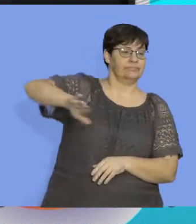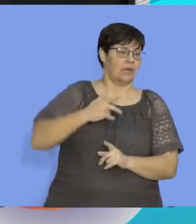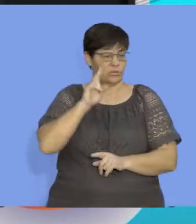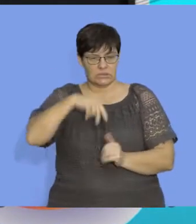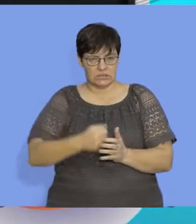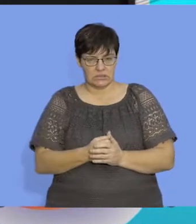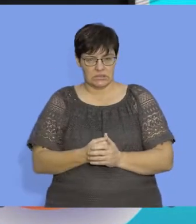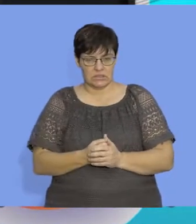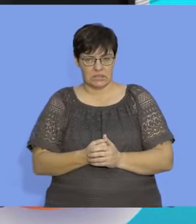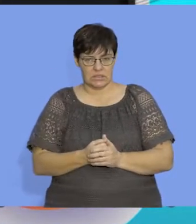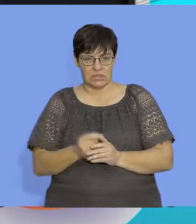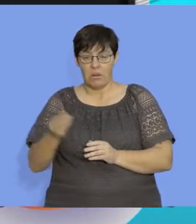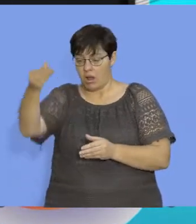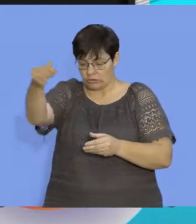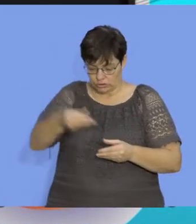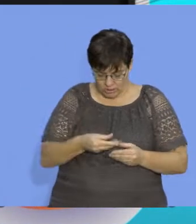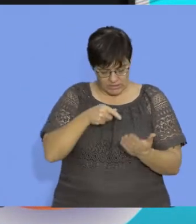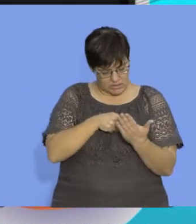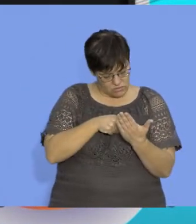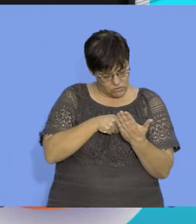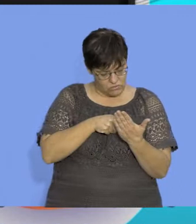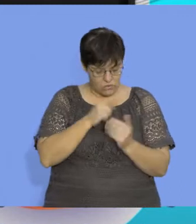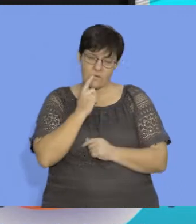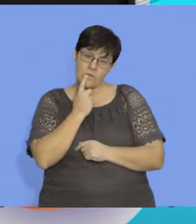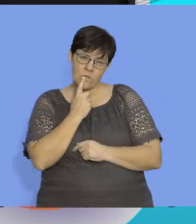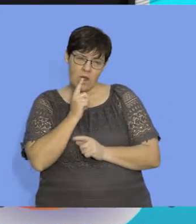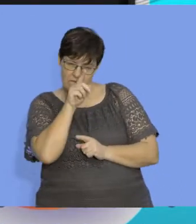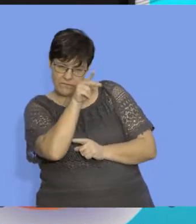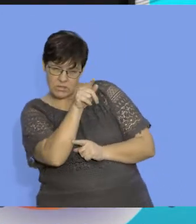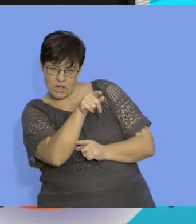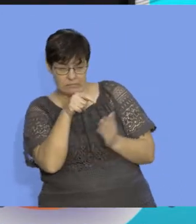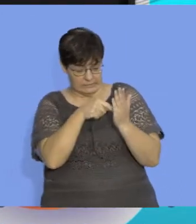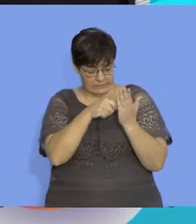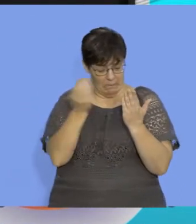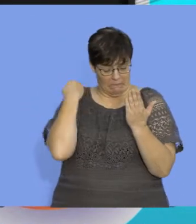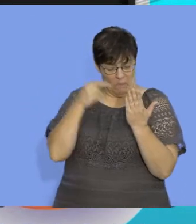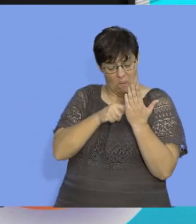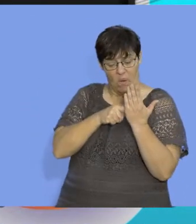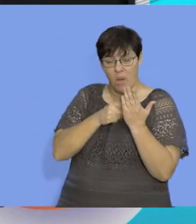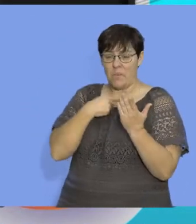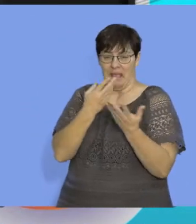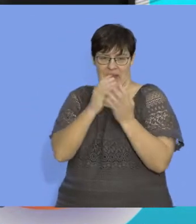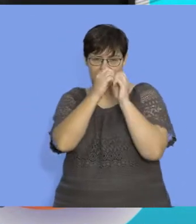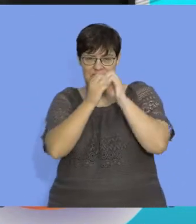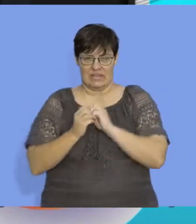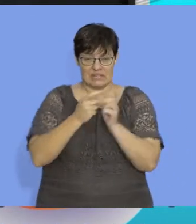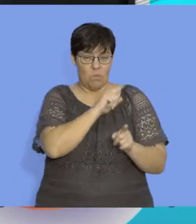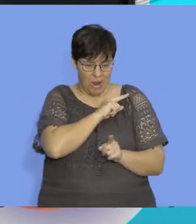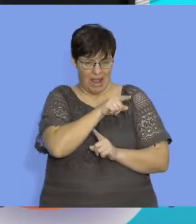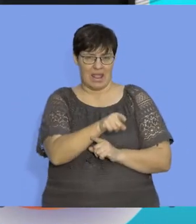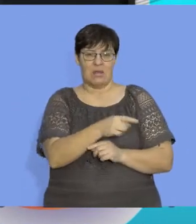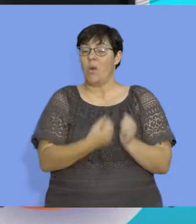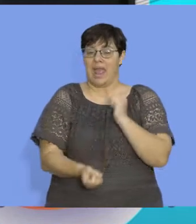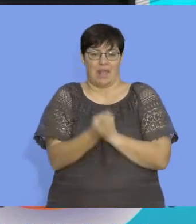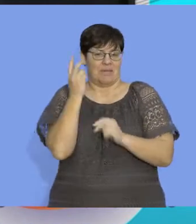we interact with on a continuous basis to ensure that we take corrective action when necessary, to